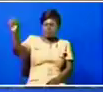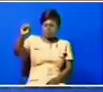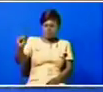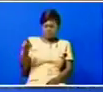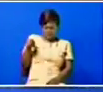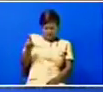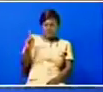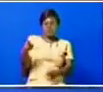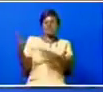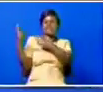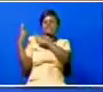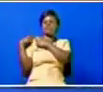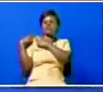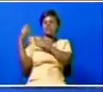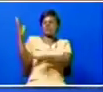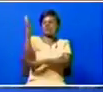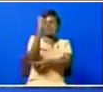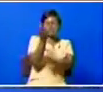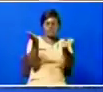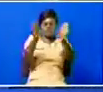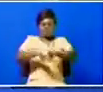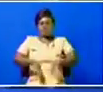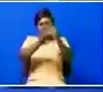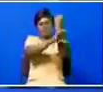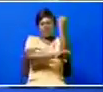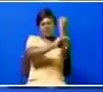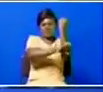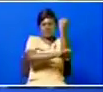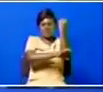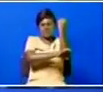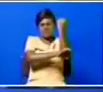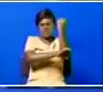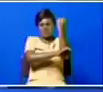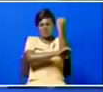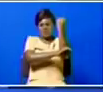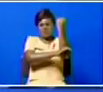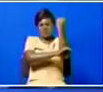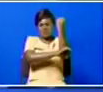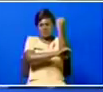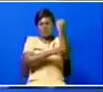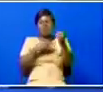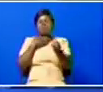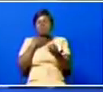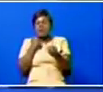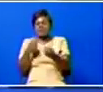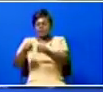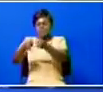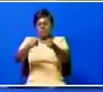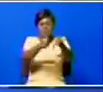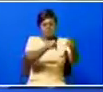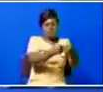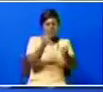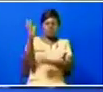squarely to blame for the depletion of forests in the country. They have foreseen wanton destruction of